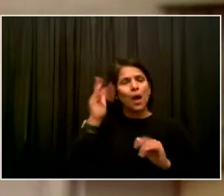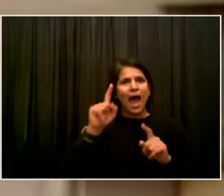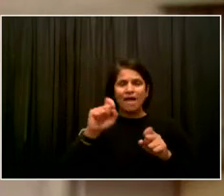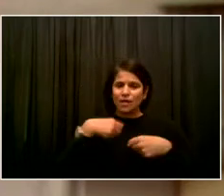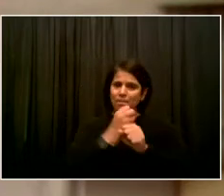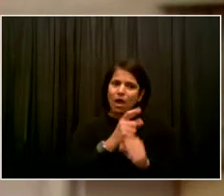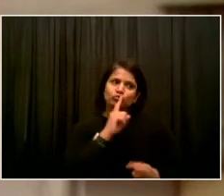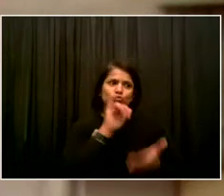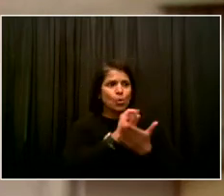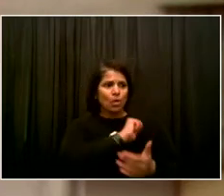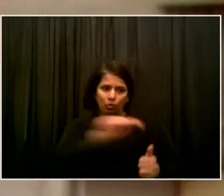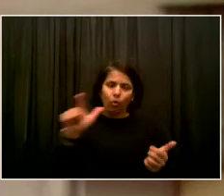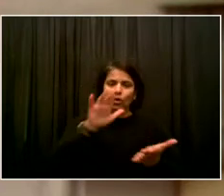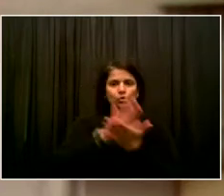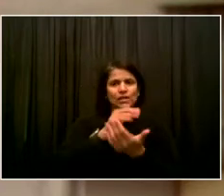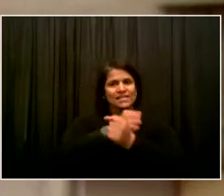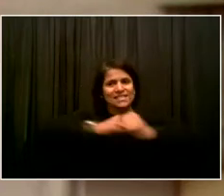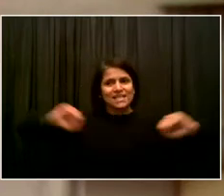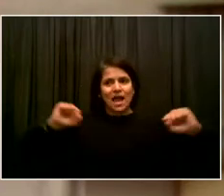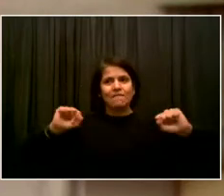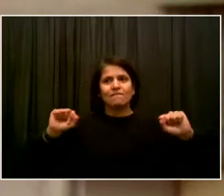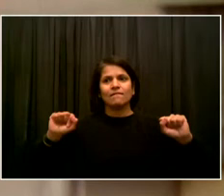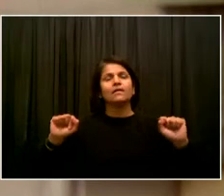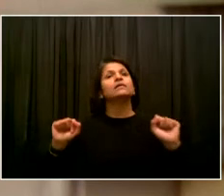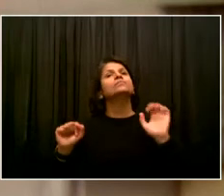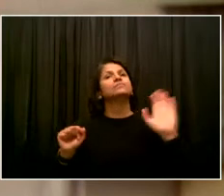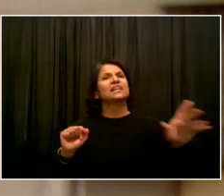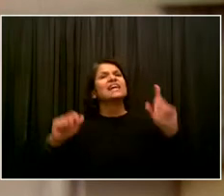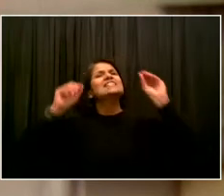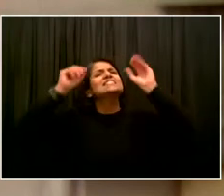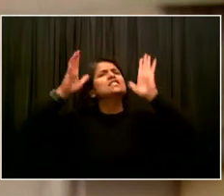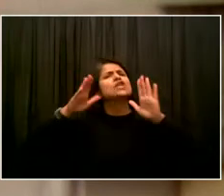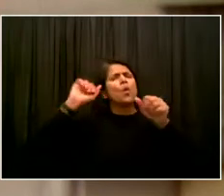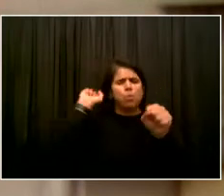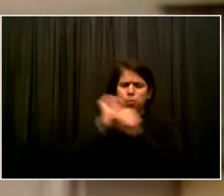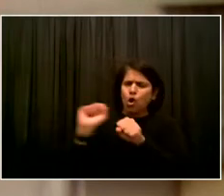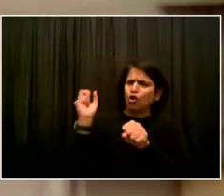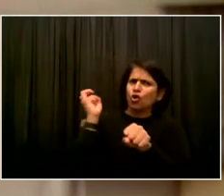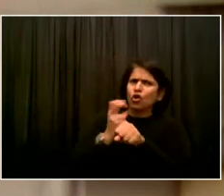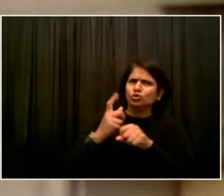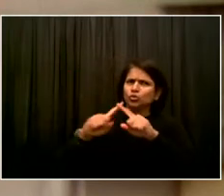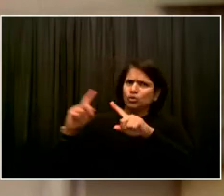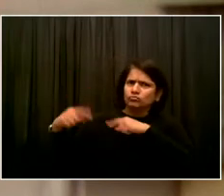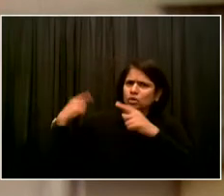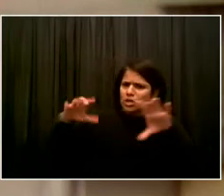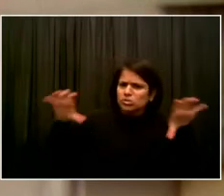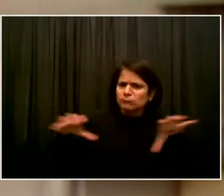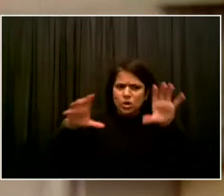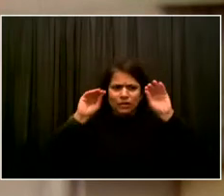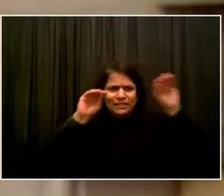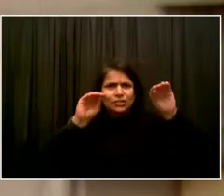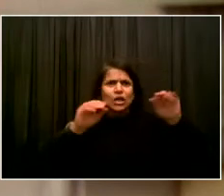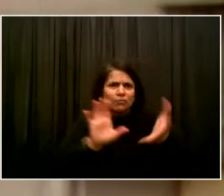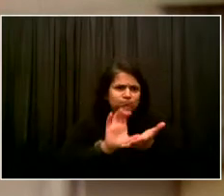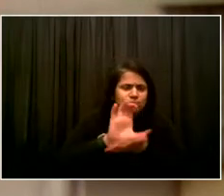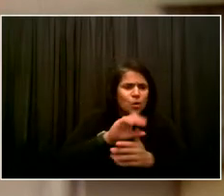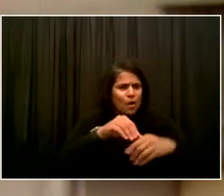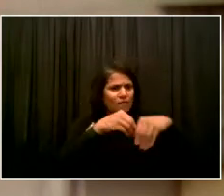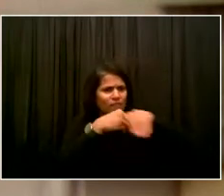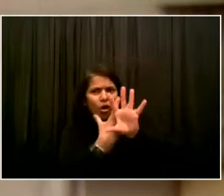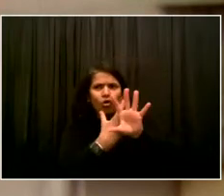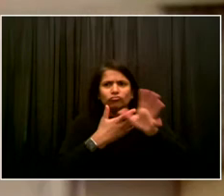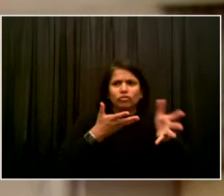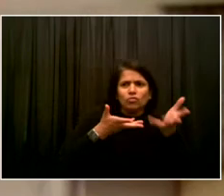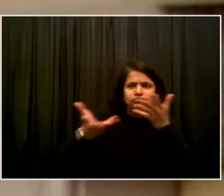did their very best with remote teaching, and the parents who were just pulling their hair out at kitchen tables trying to make sure that it worked successfully. Everybody did